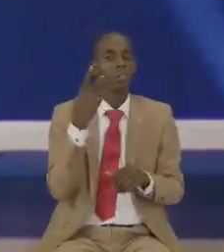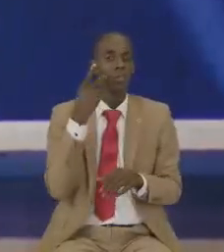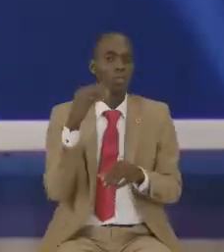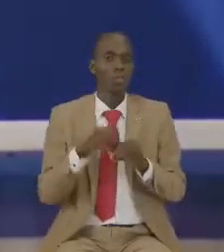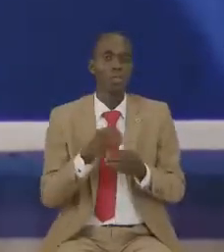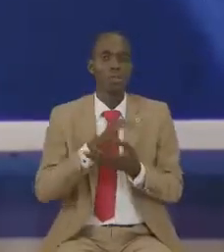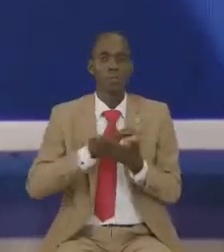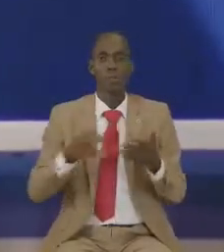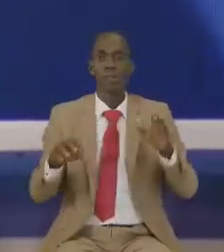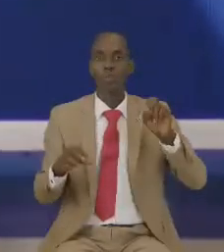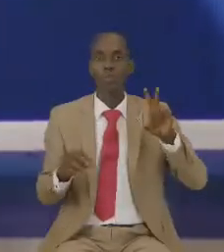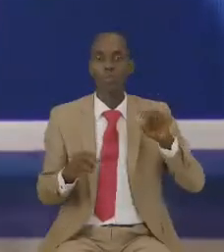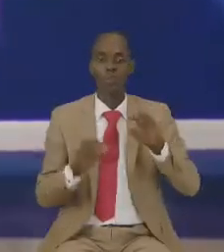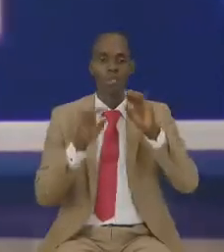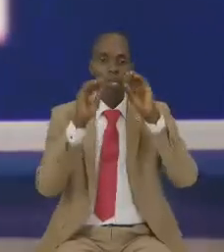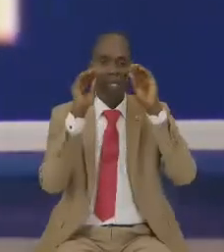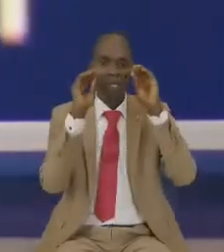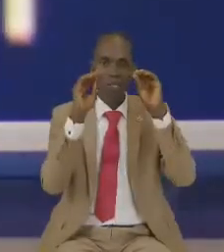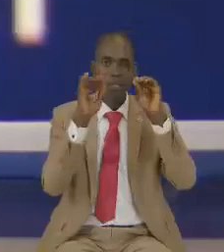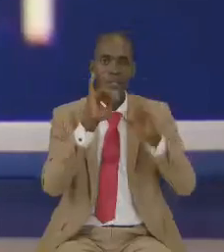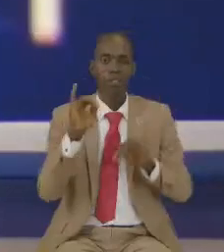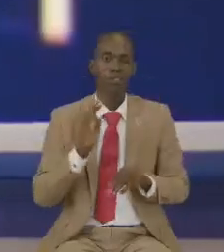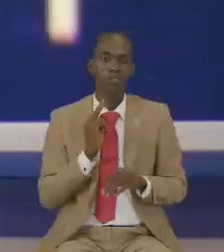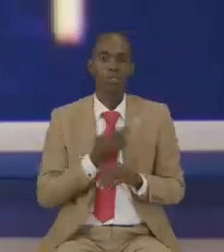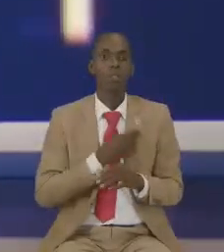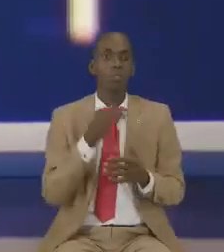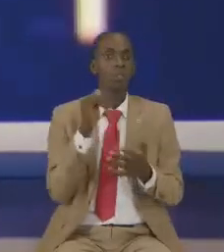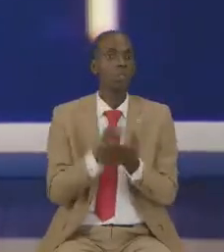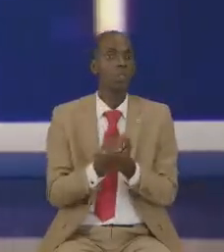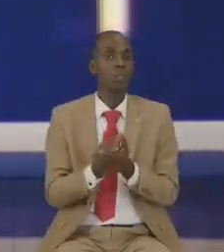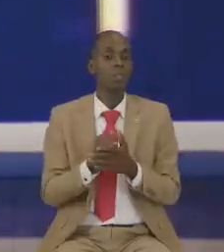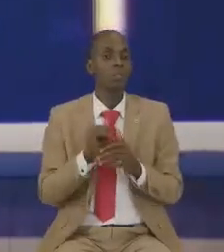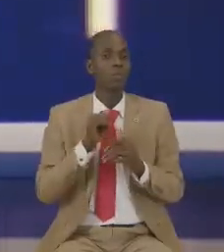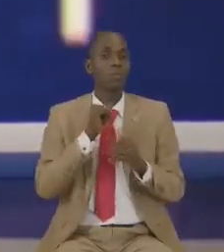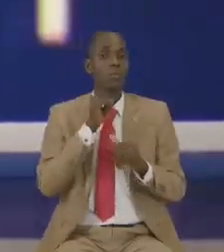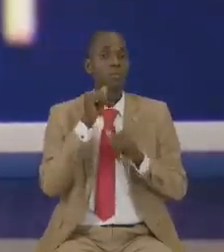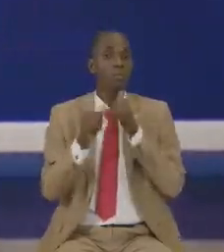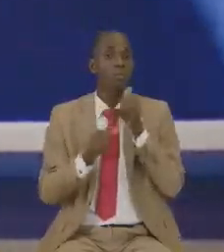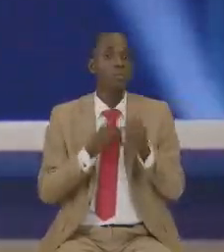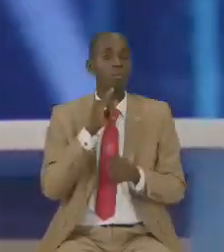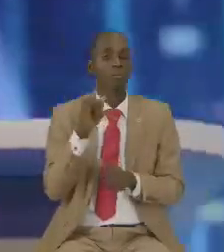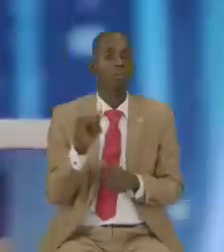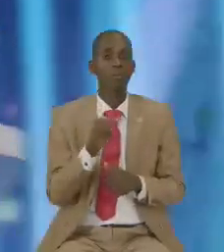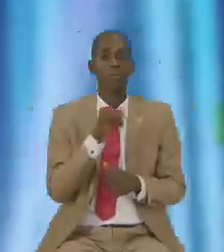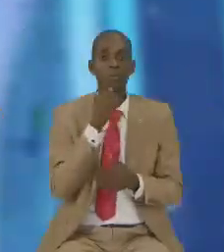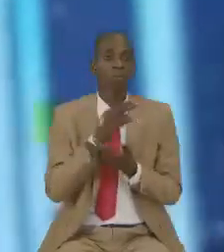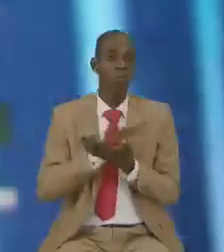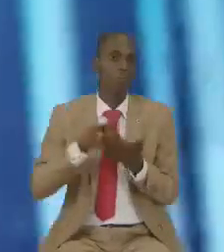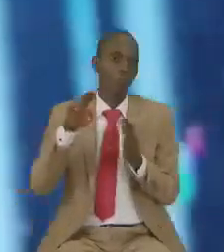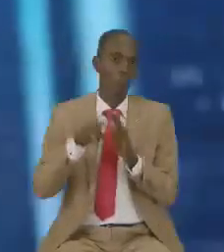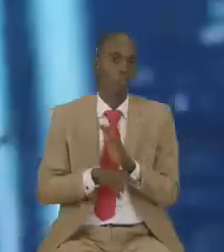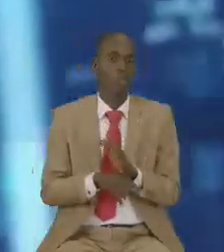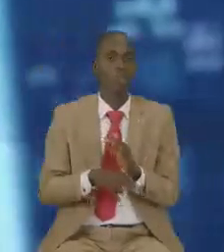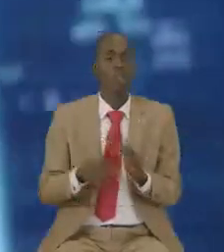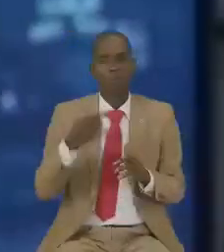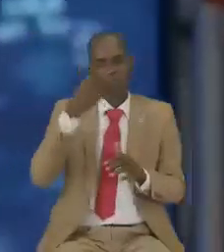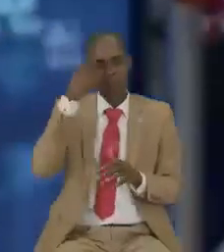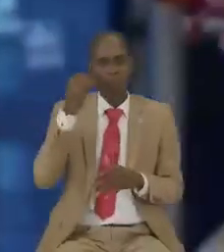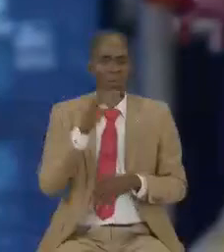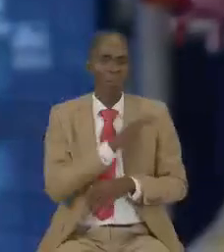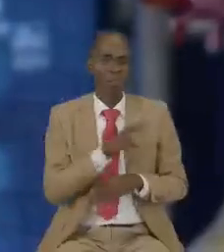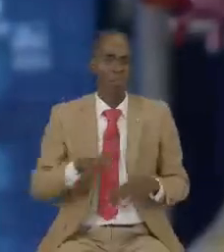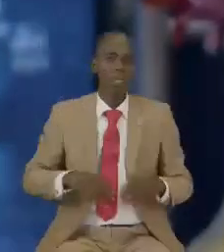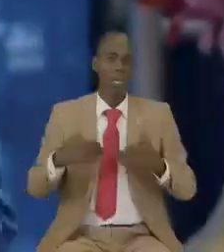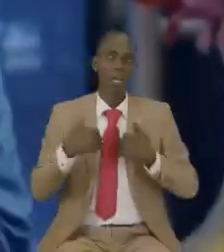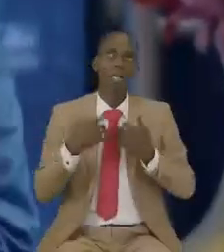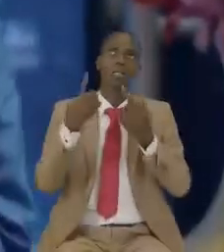In verse 12, teaching us that denying ungodliness, you see, because Christ has come to save